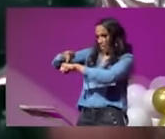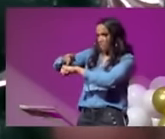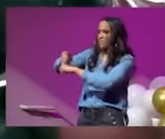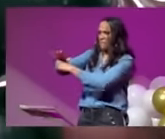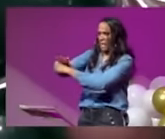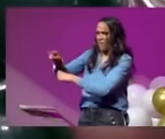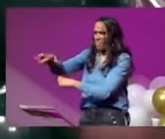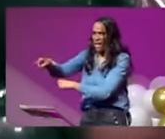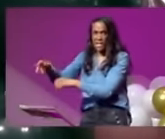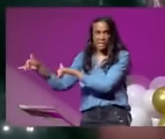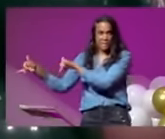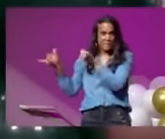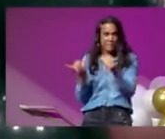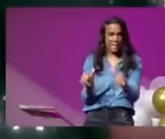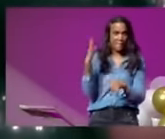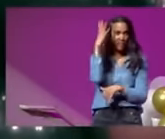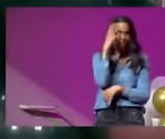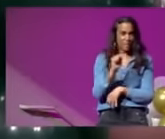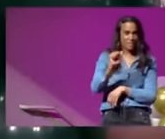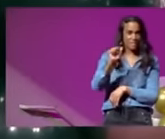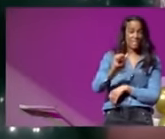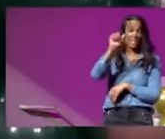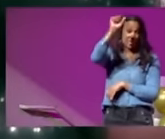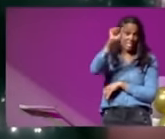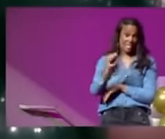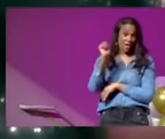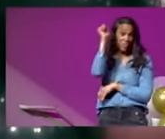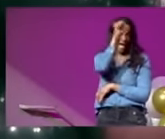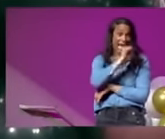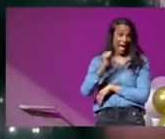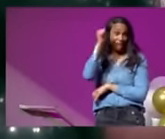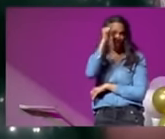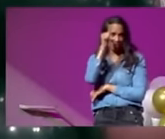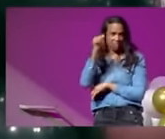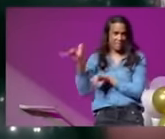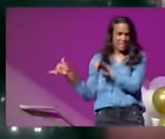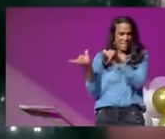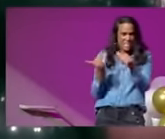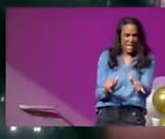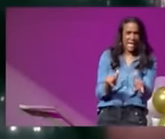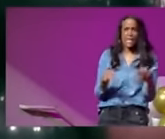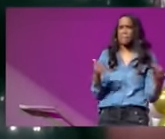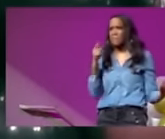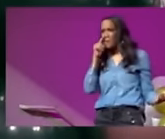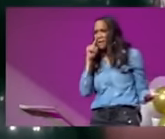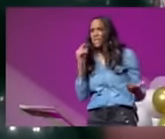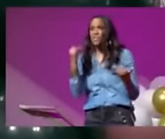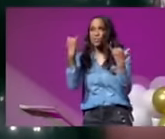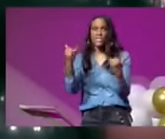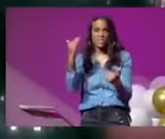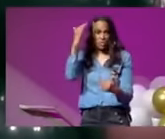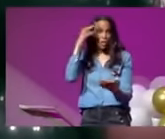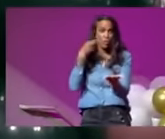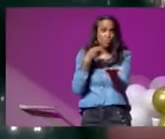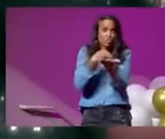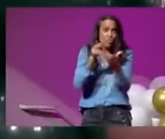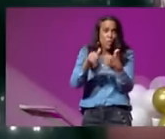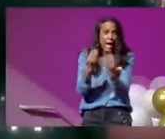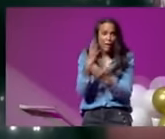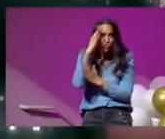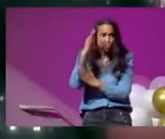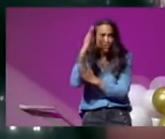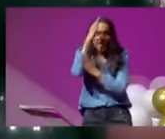in South Africa. I'm just letting you know that whenever you take a text out of context, it becomes